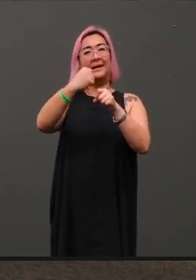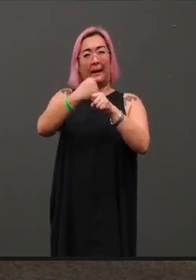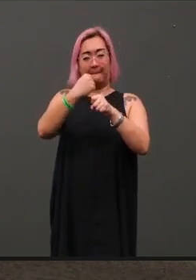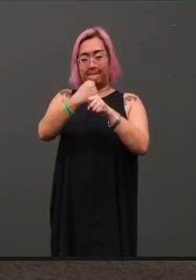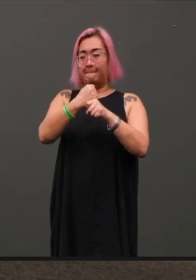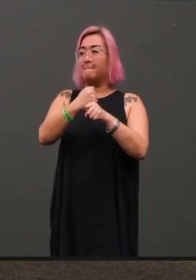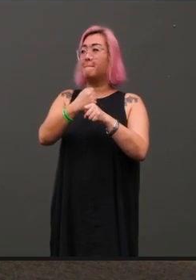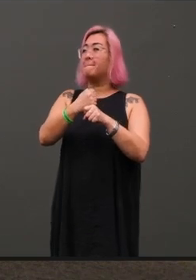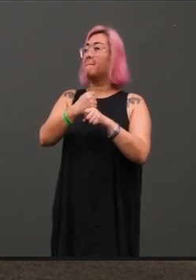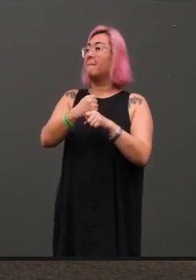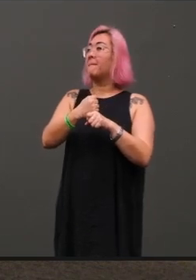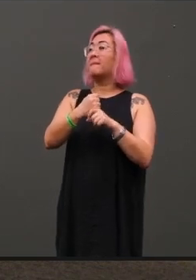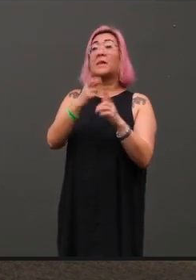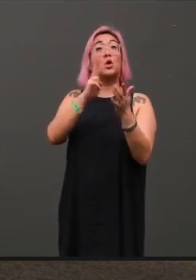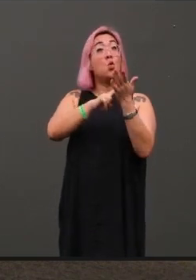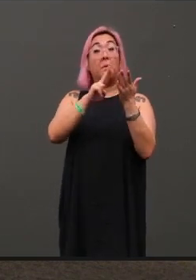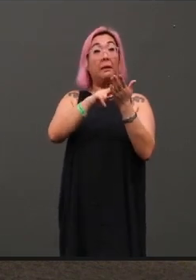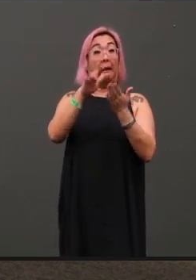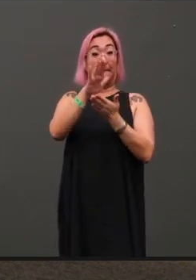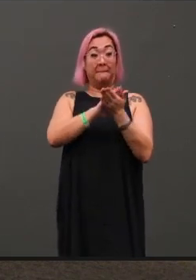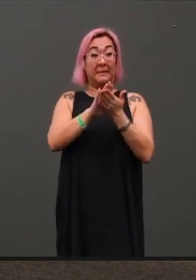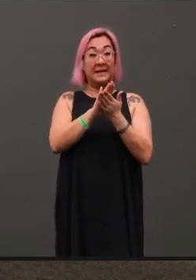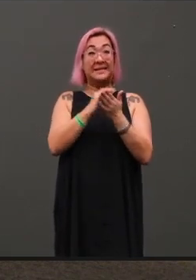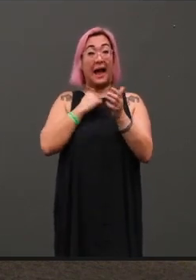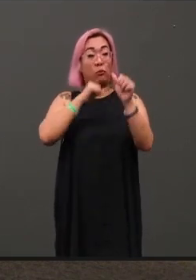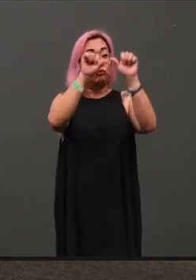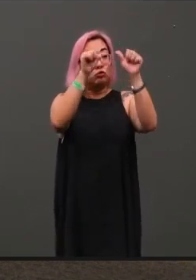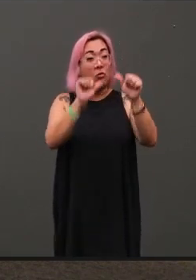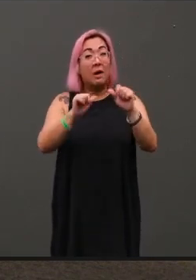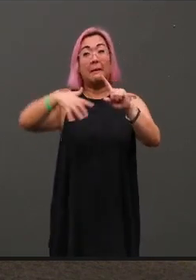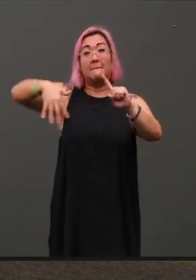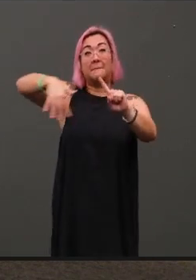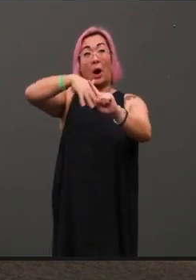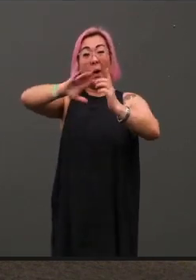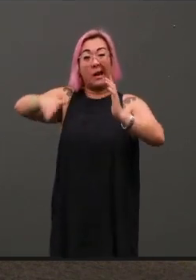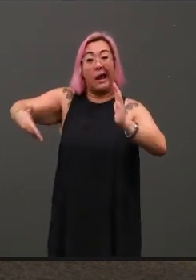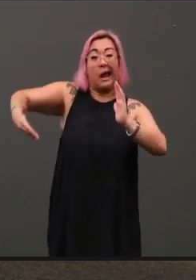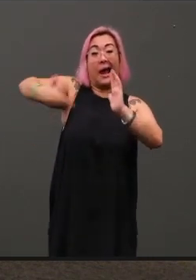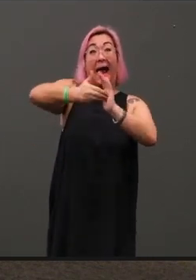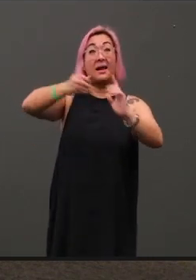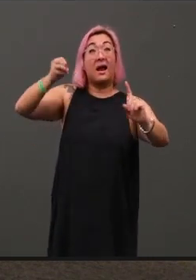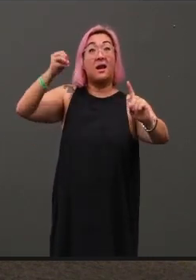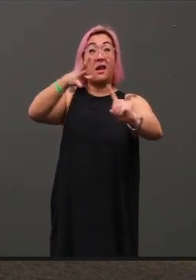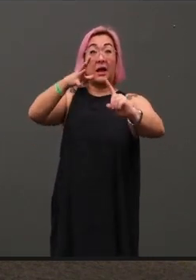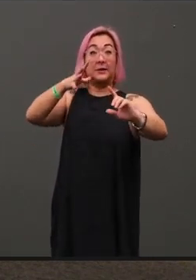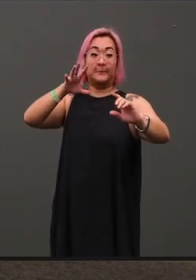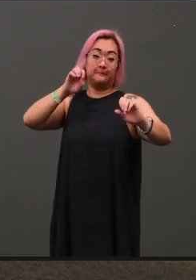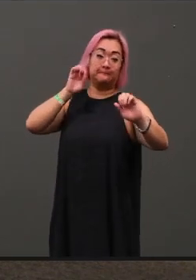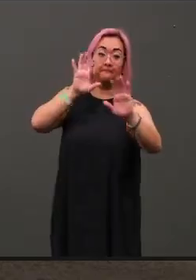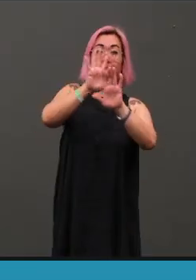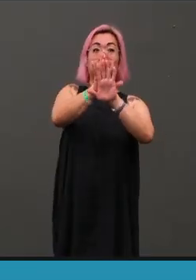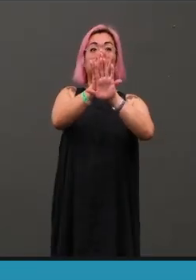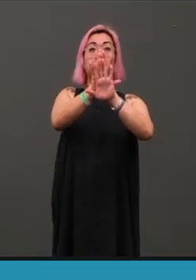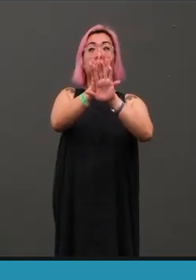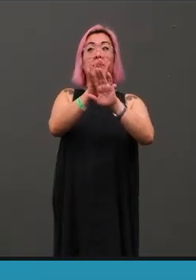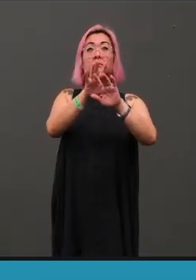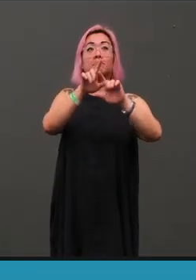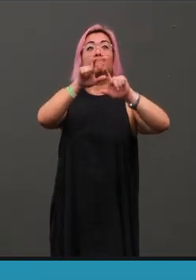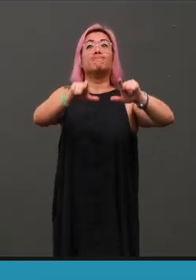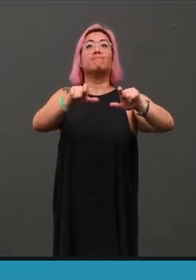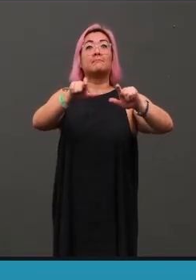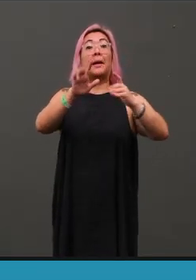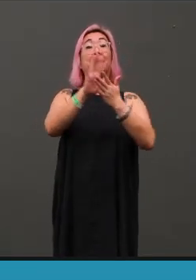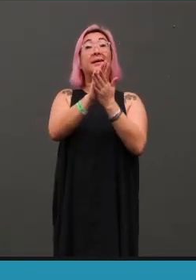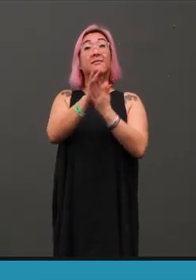and backgrounds, which looks absolutely stunning, but is also completely static. So if any character walks through the scene, they